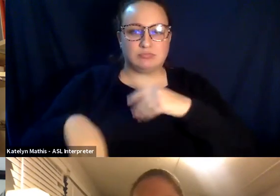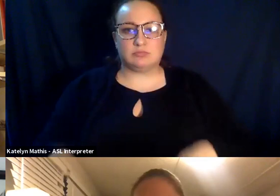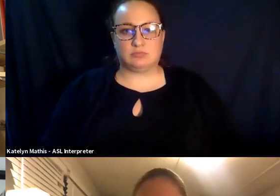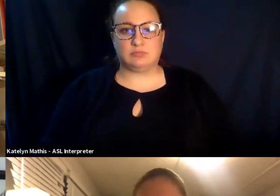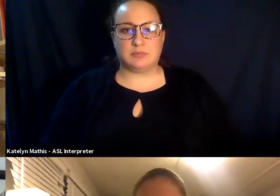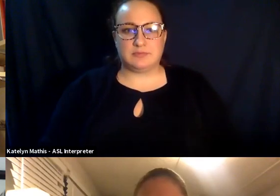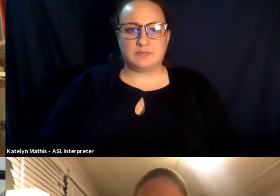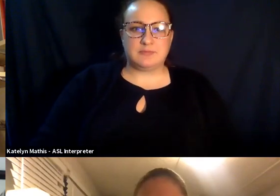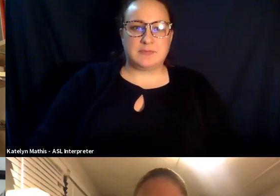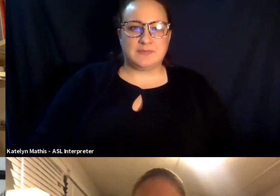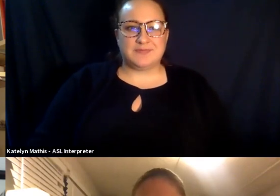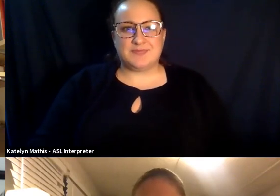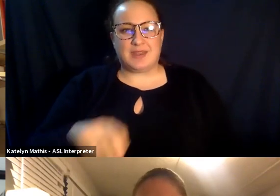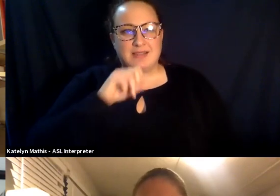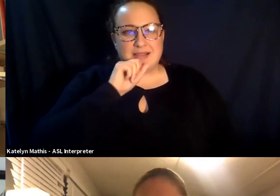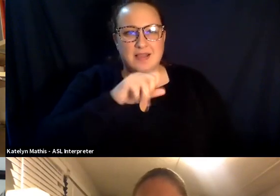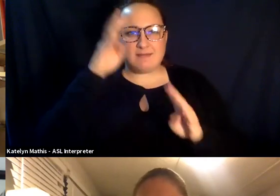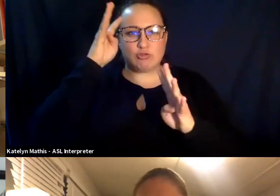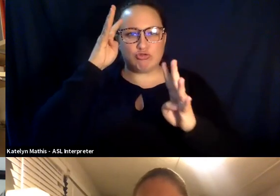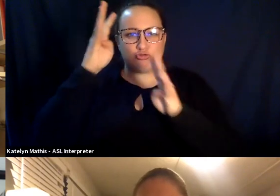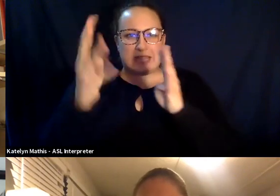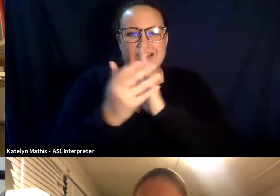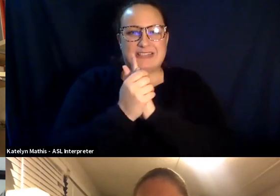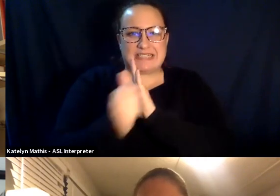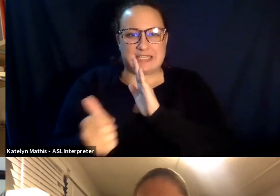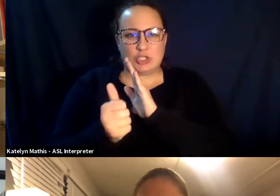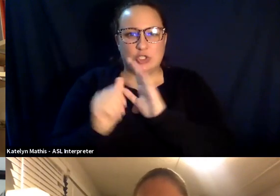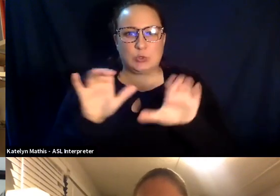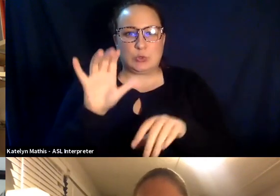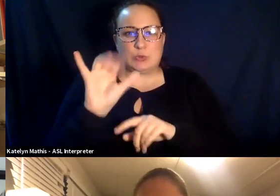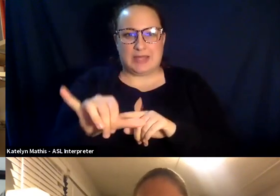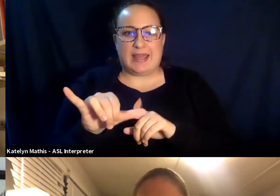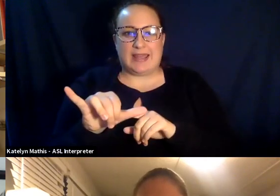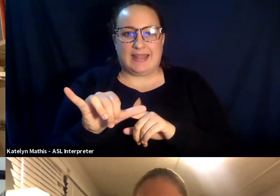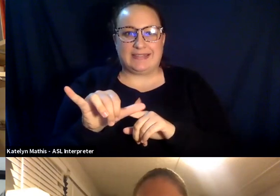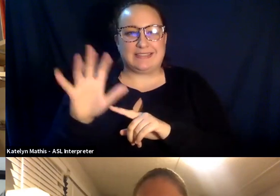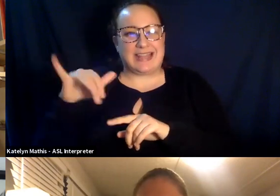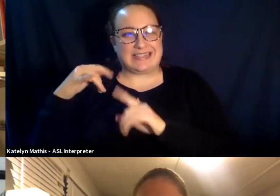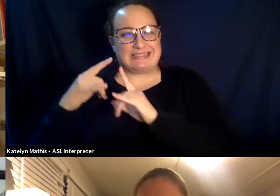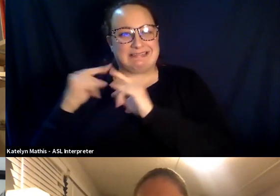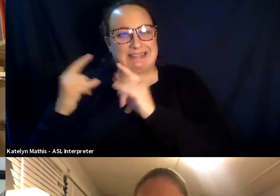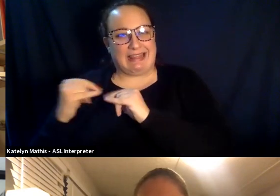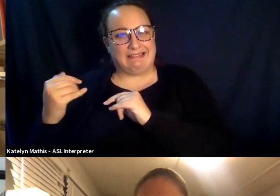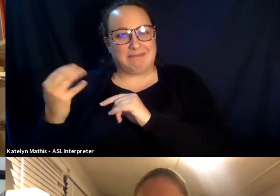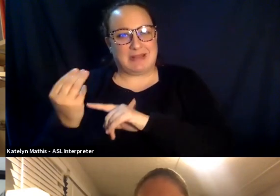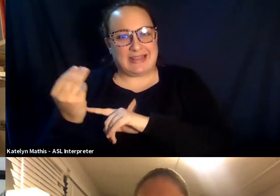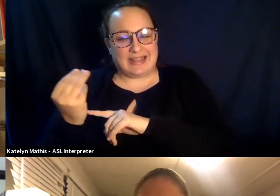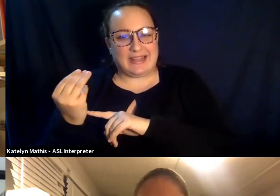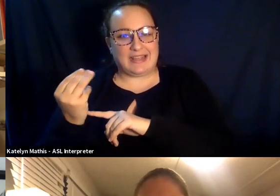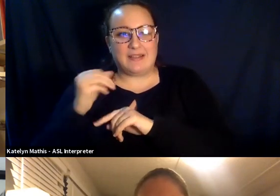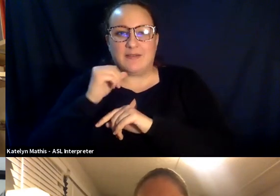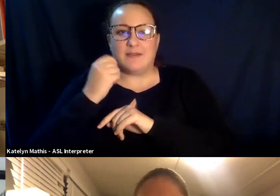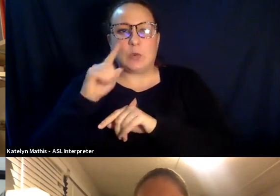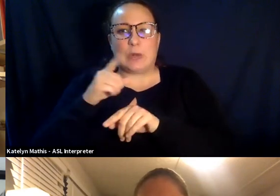And I love like the creative skills, doing that tent on Monday, you know, asynchronous